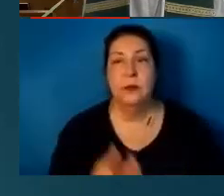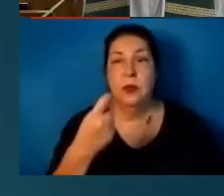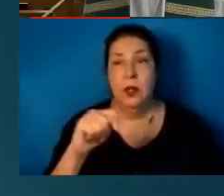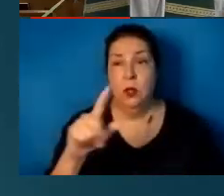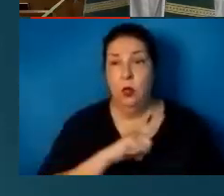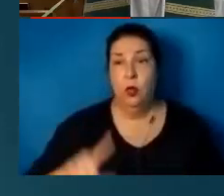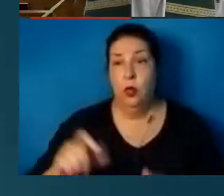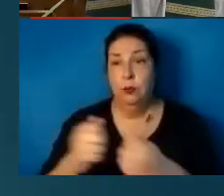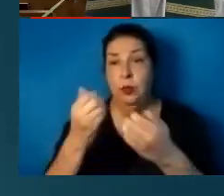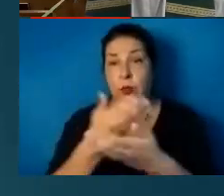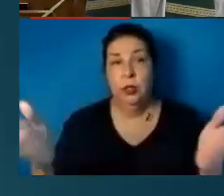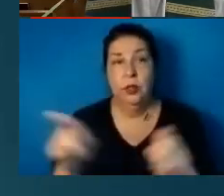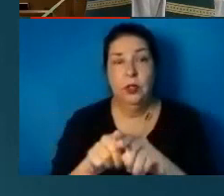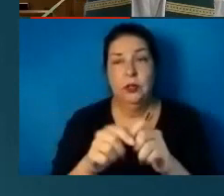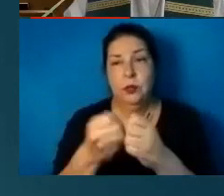The Lord be with you.